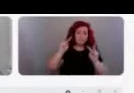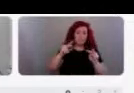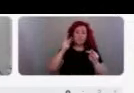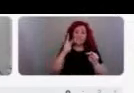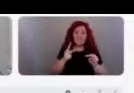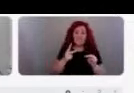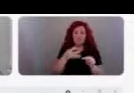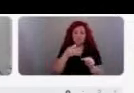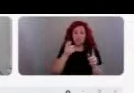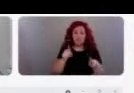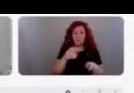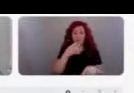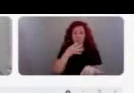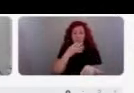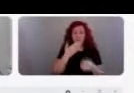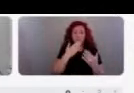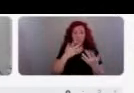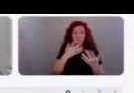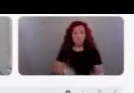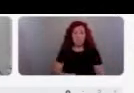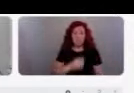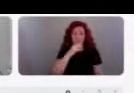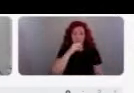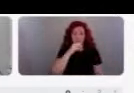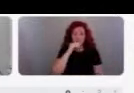iterations thank you so much